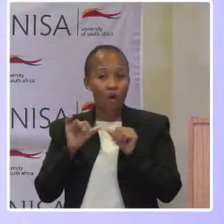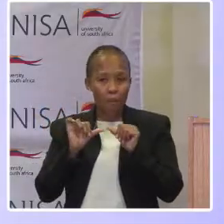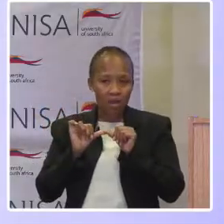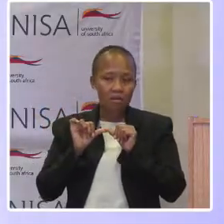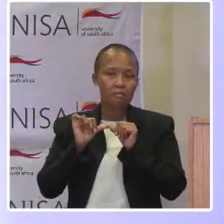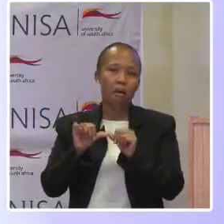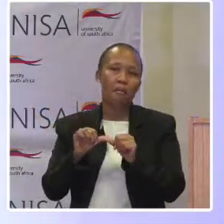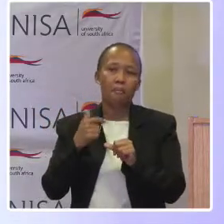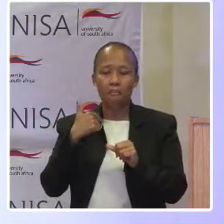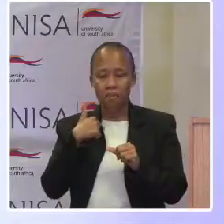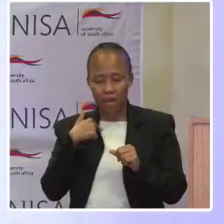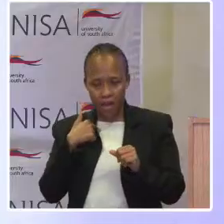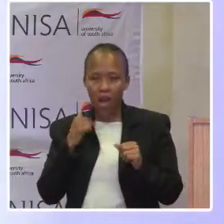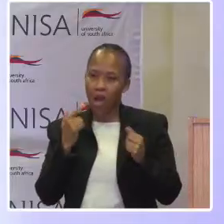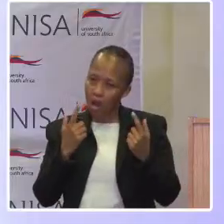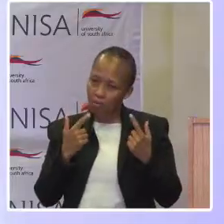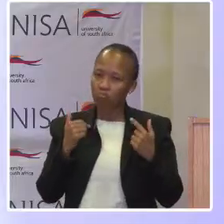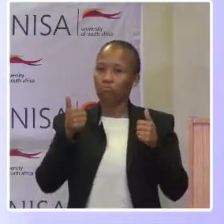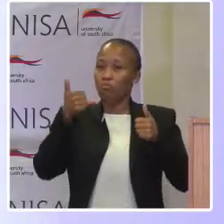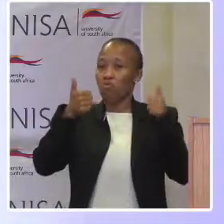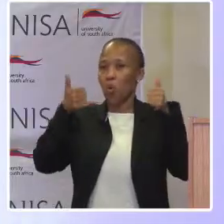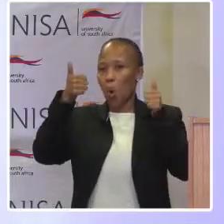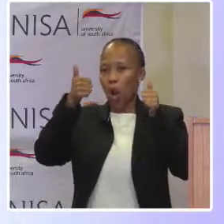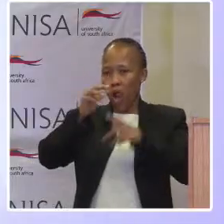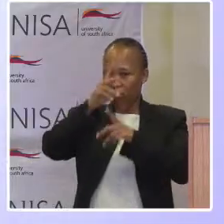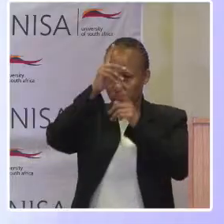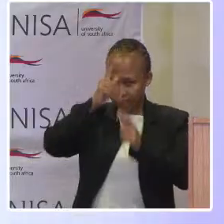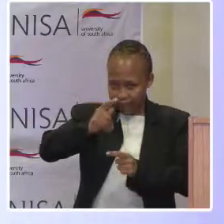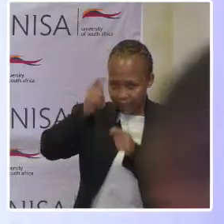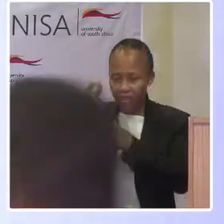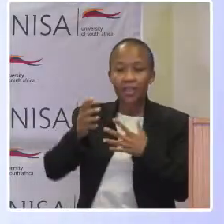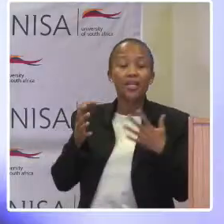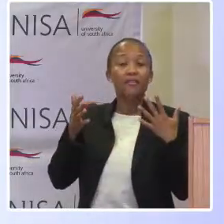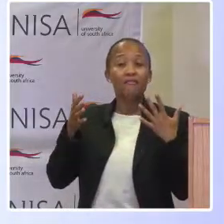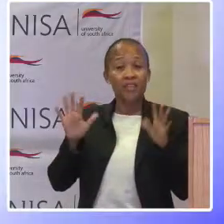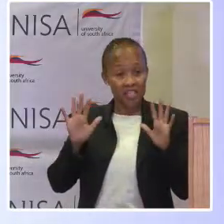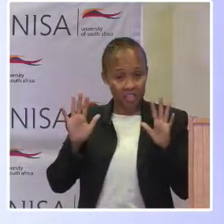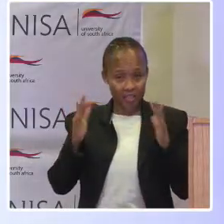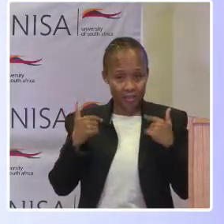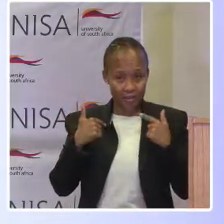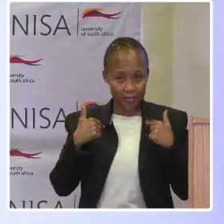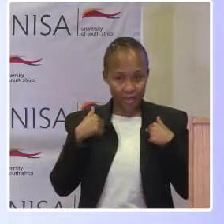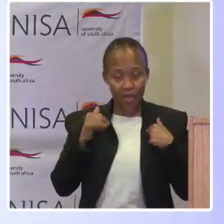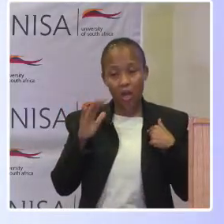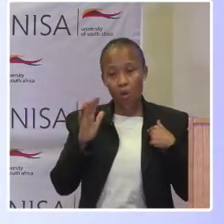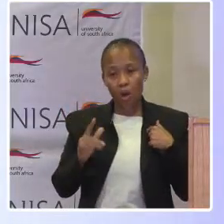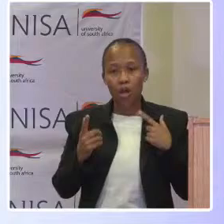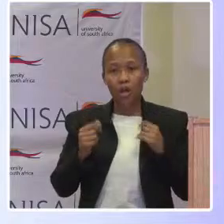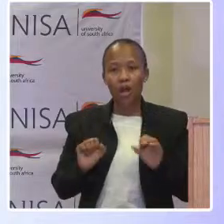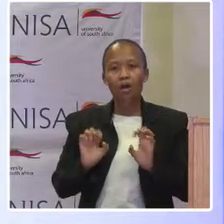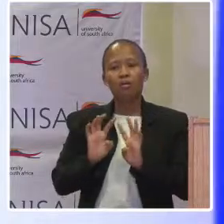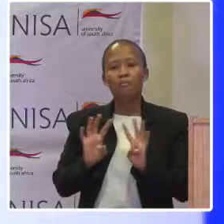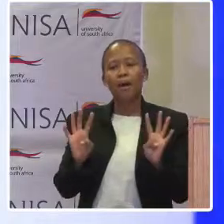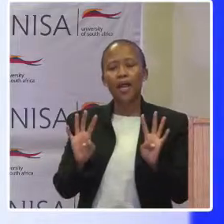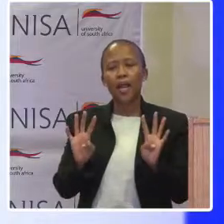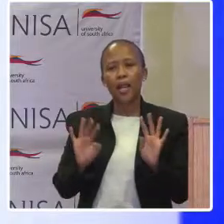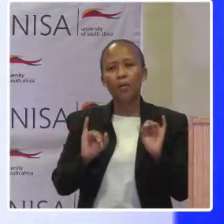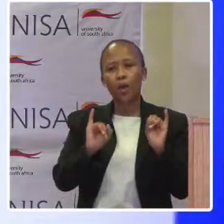the protocols that have already been established and introduce the panelists that are going to